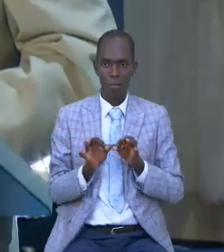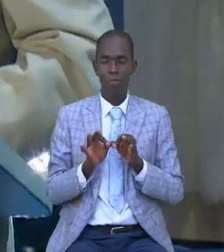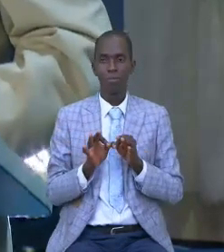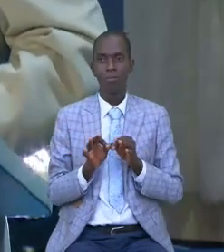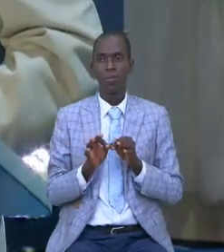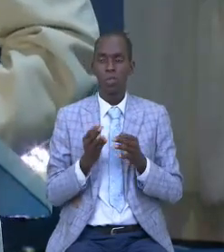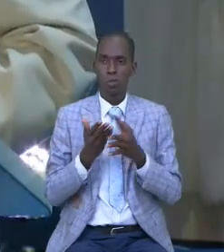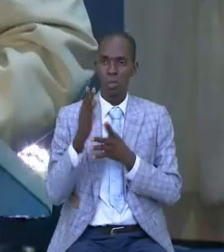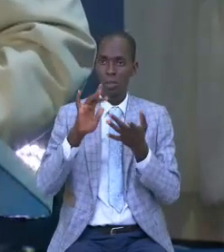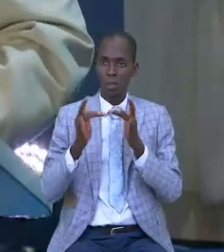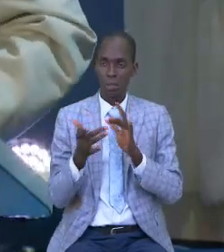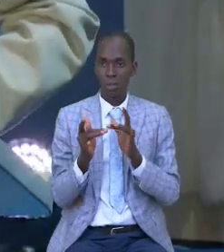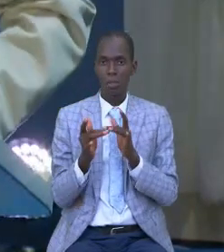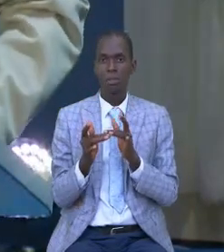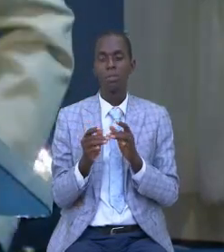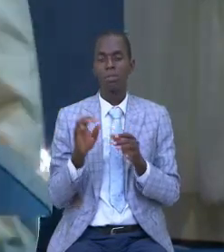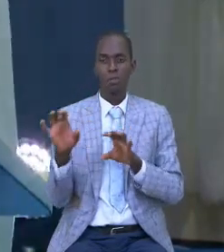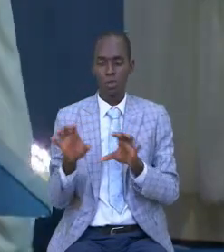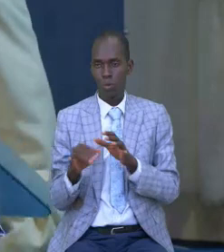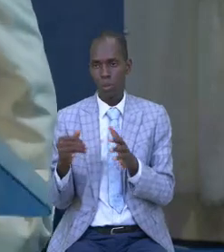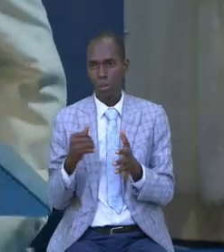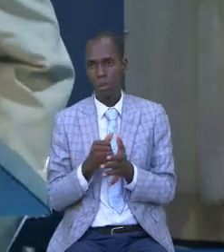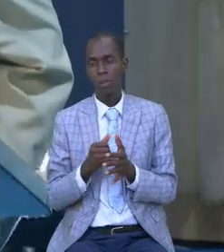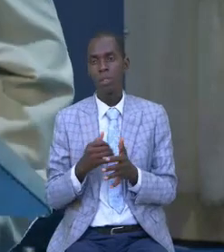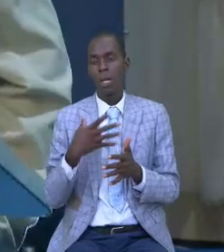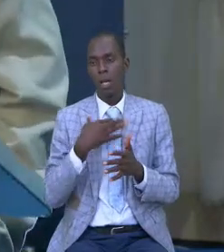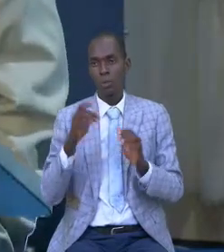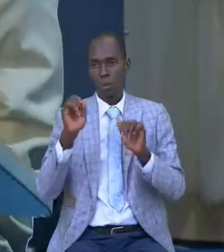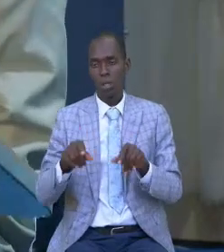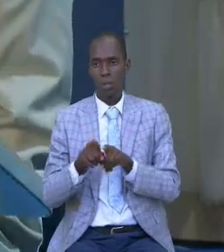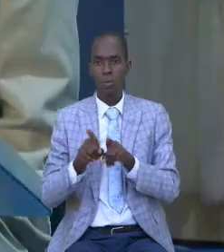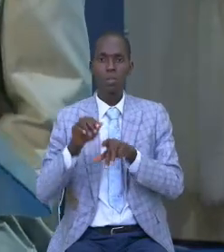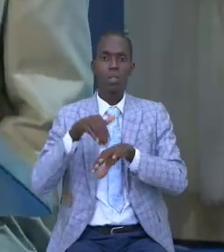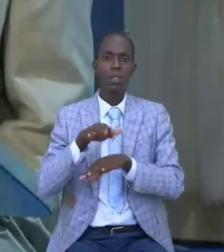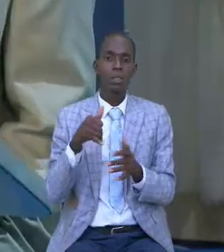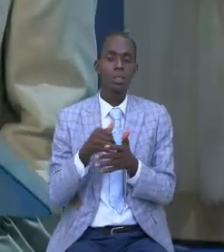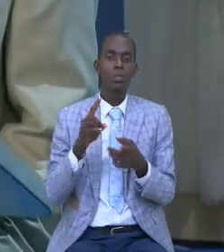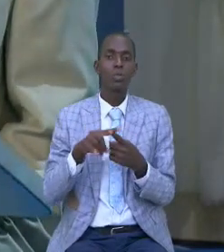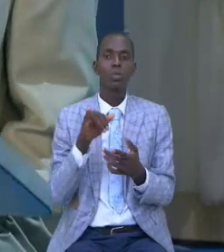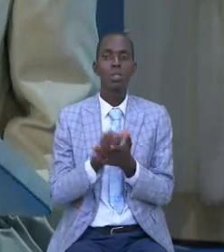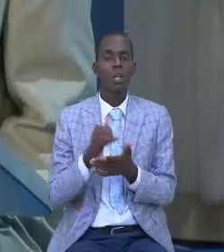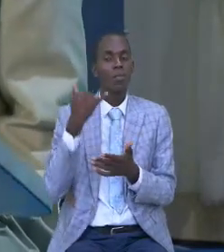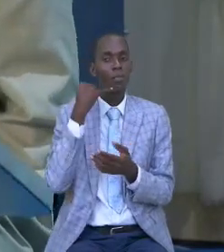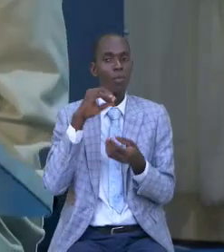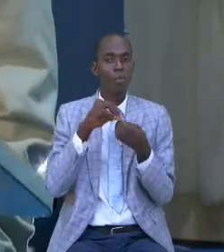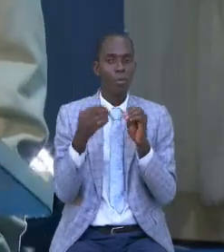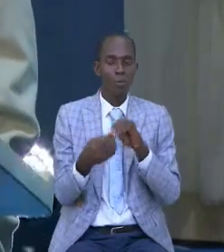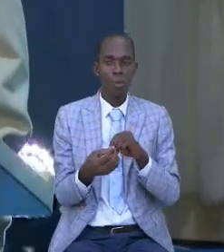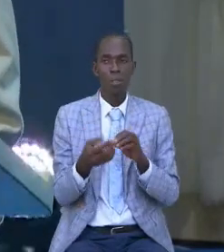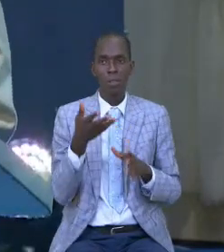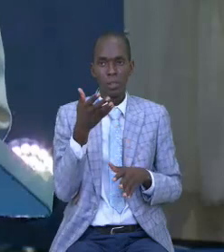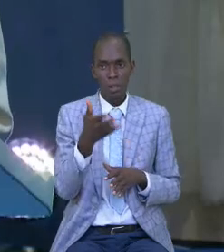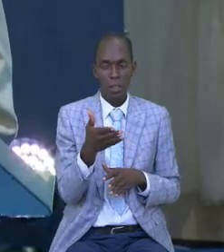All the people who are outside the Alpha location, please, as the people at the Alpha location